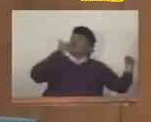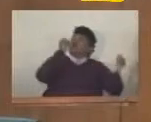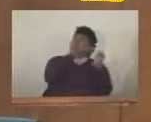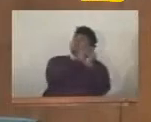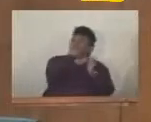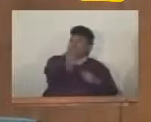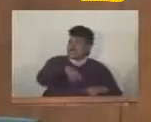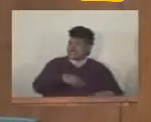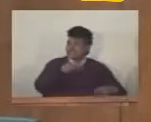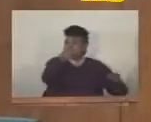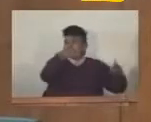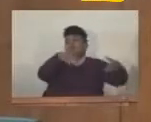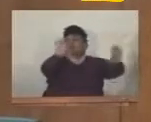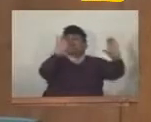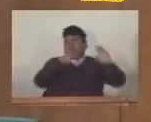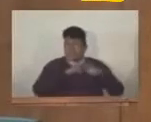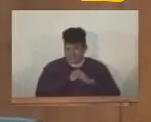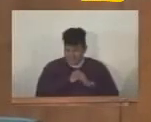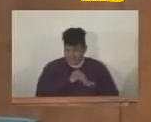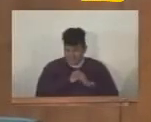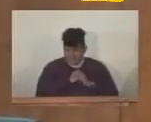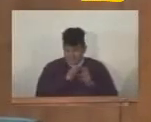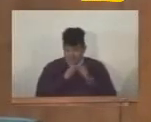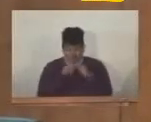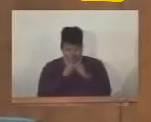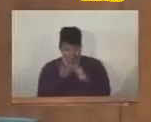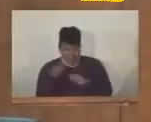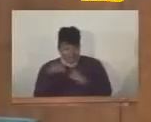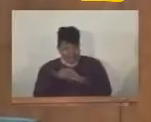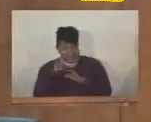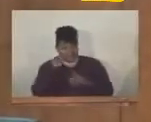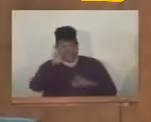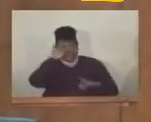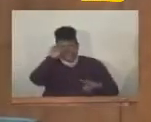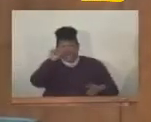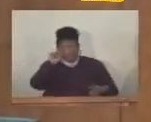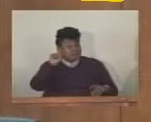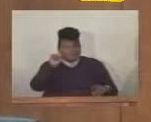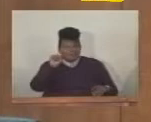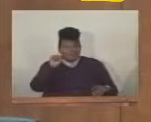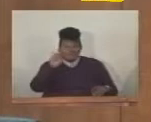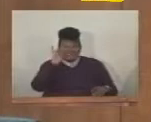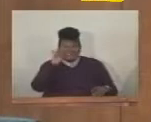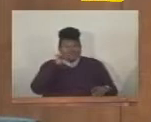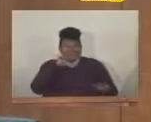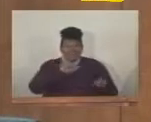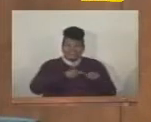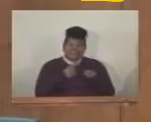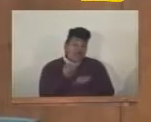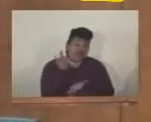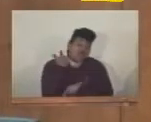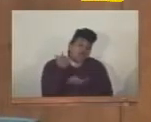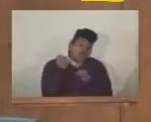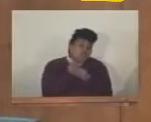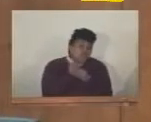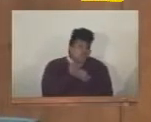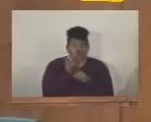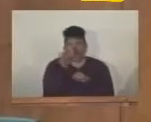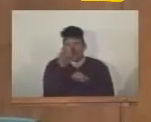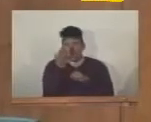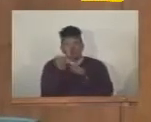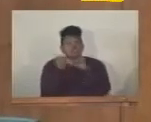is that when trouble starts in Jamaica, when something appears as if, no man, it's not so